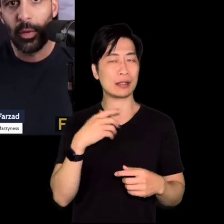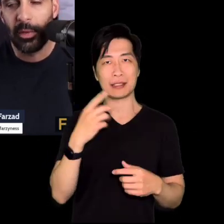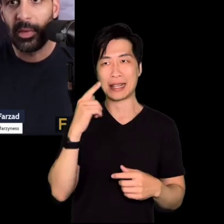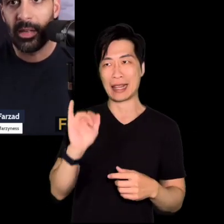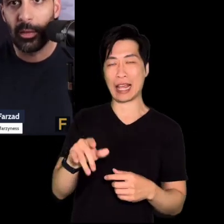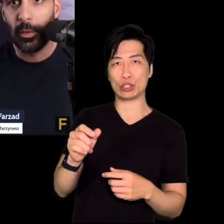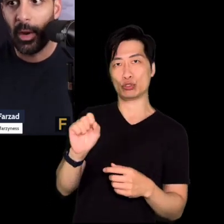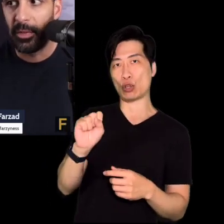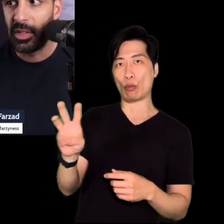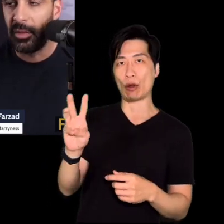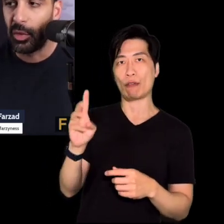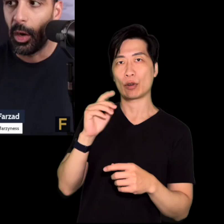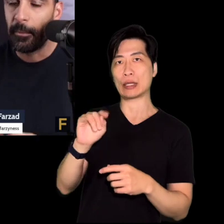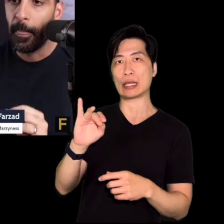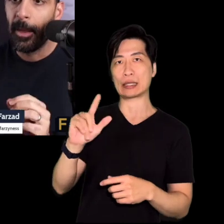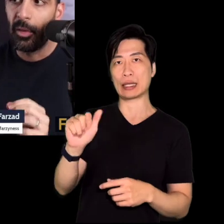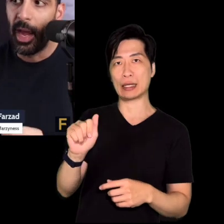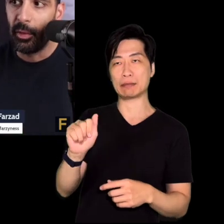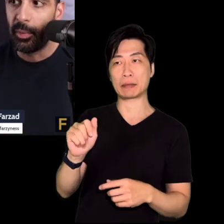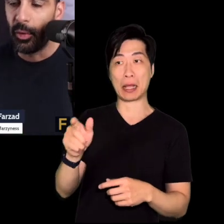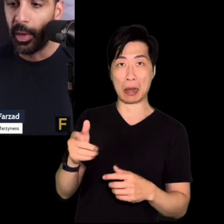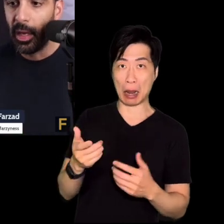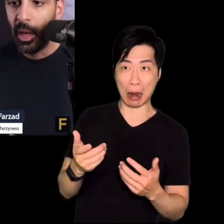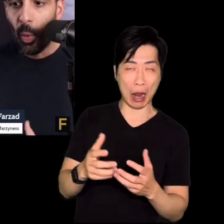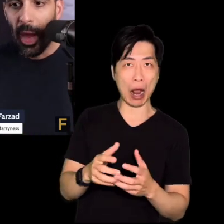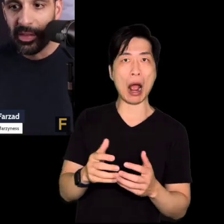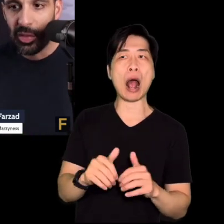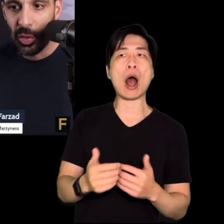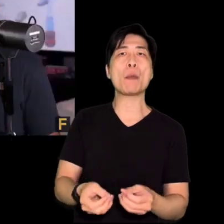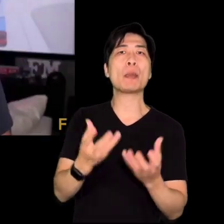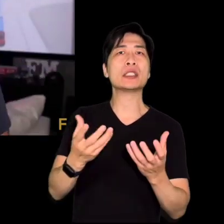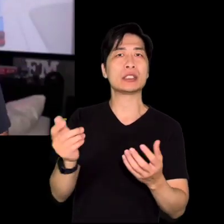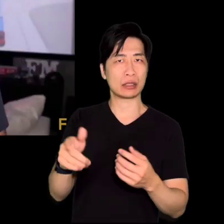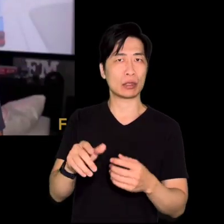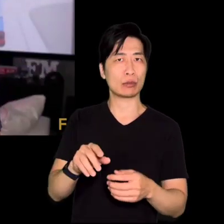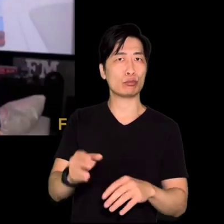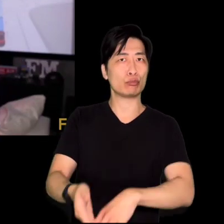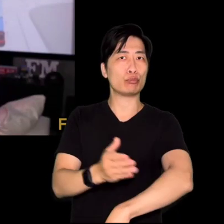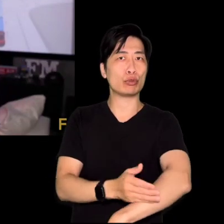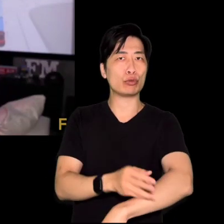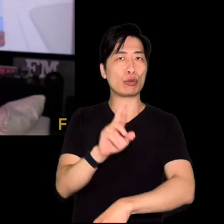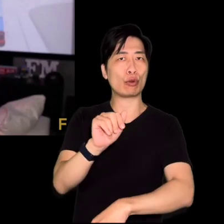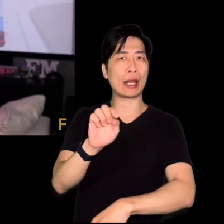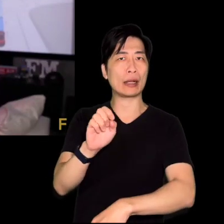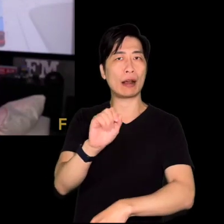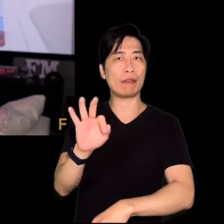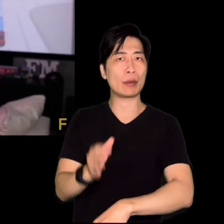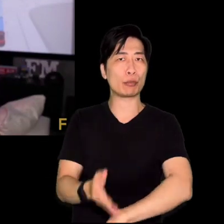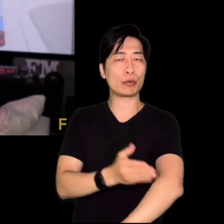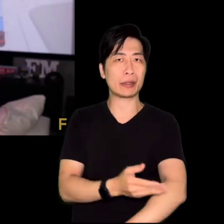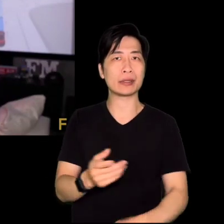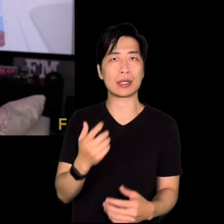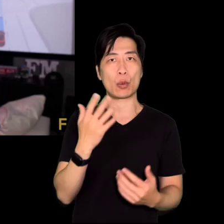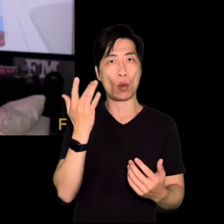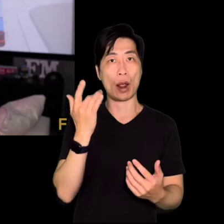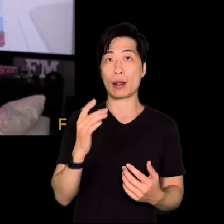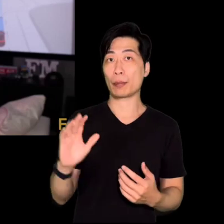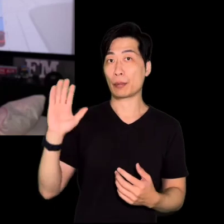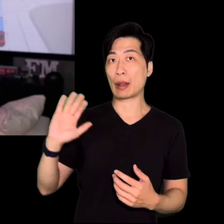newest software from Tesla for FSD v12. Rate of improvement. Why is this so important? in the past, before version